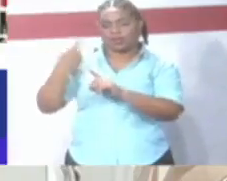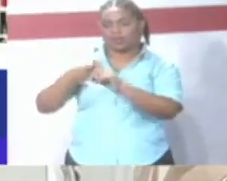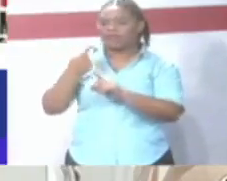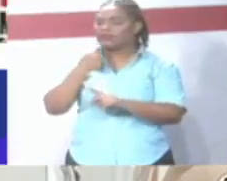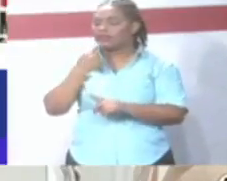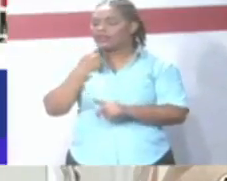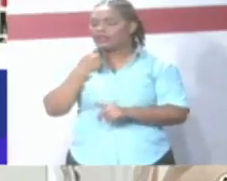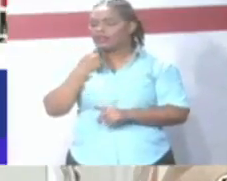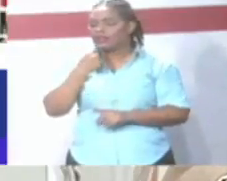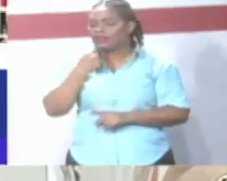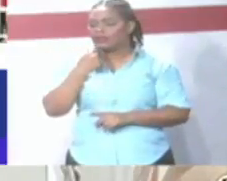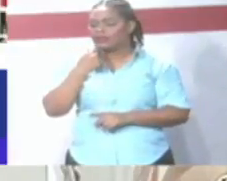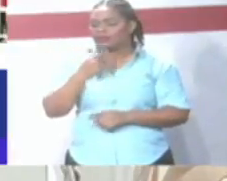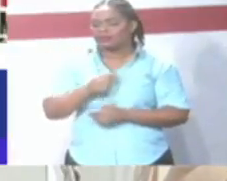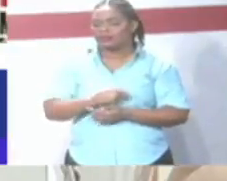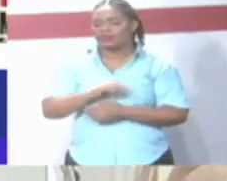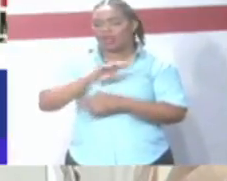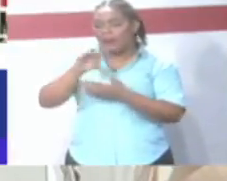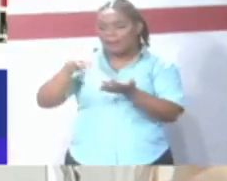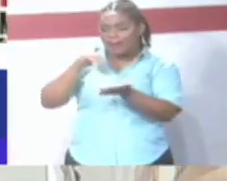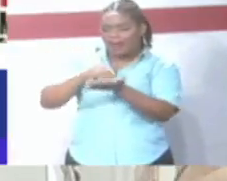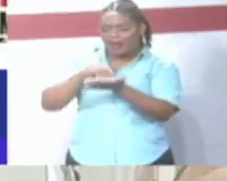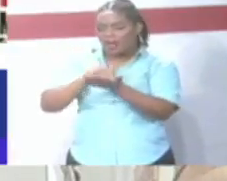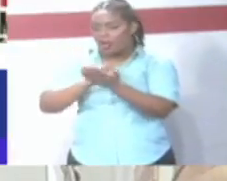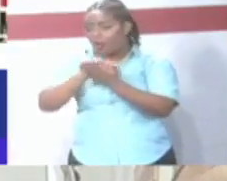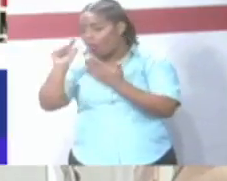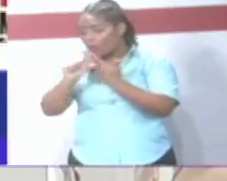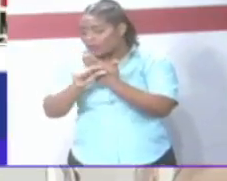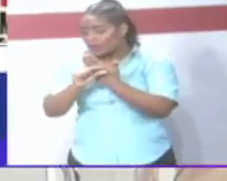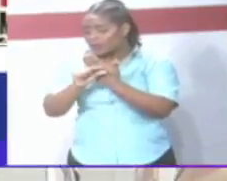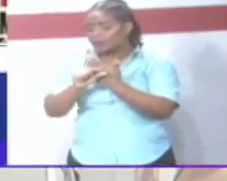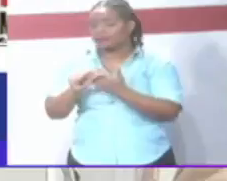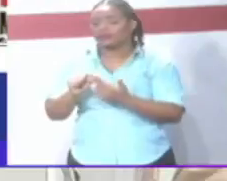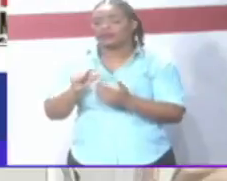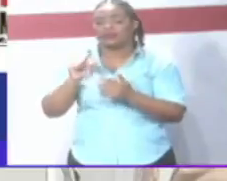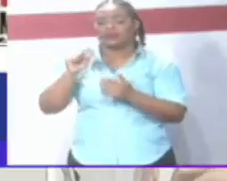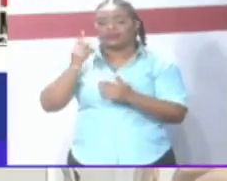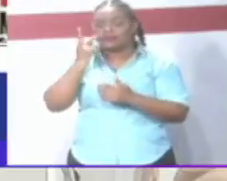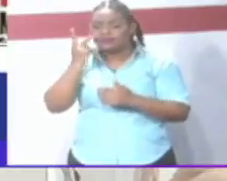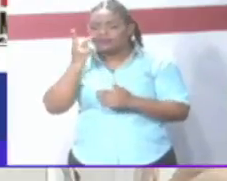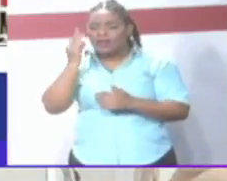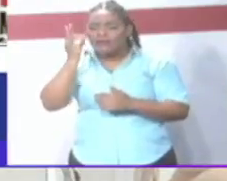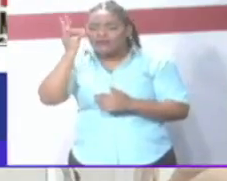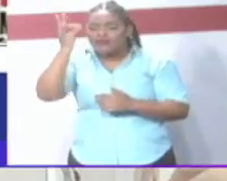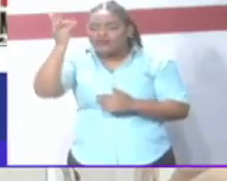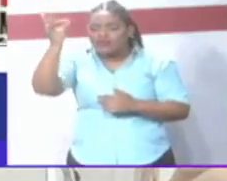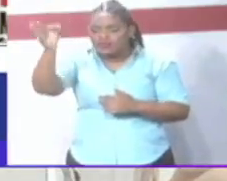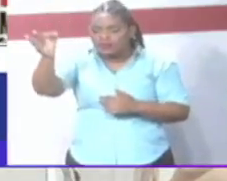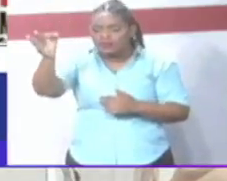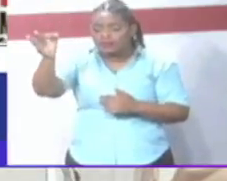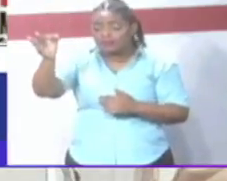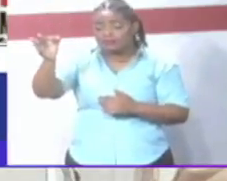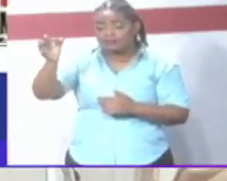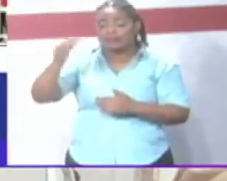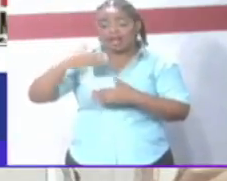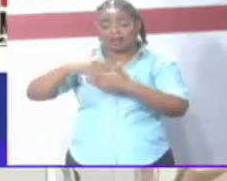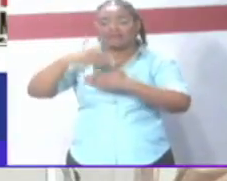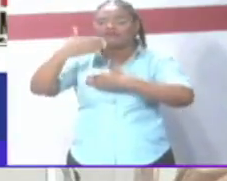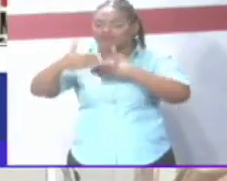in middle of August, when we looked into the future of the rollout of